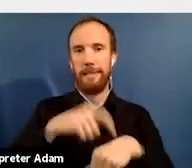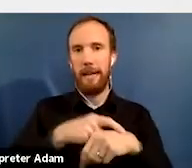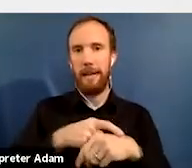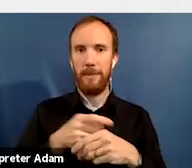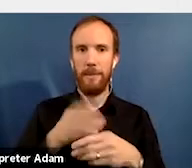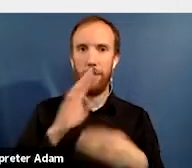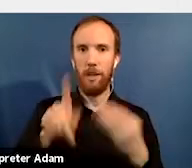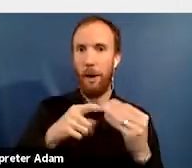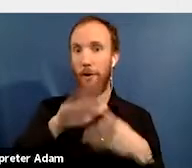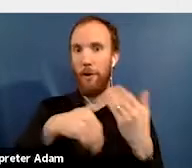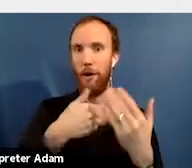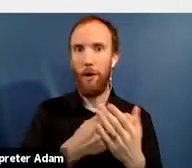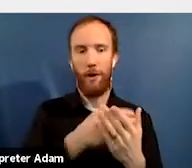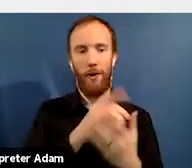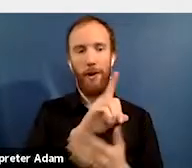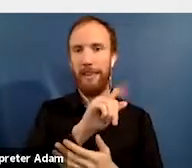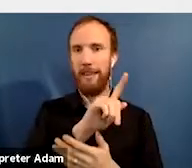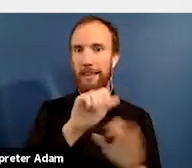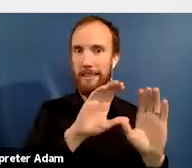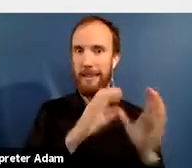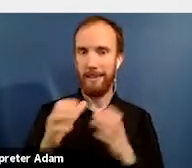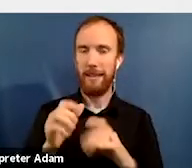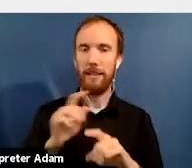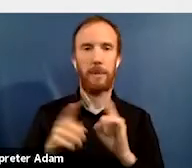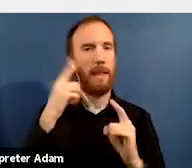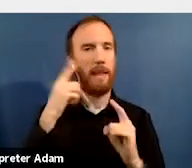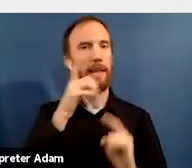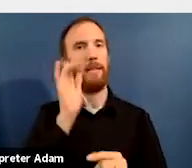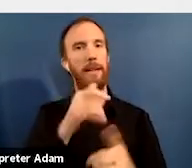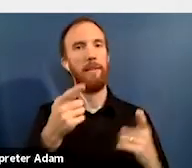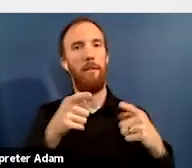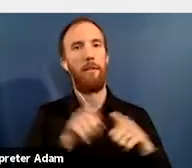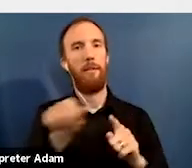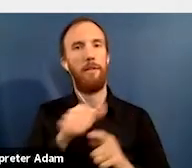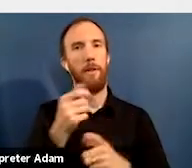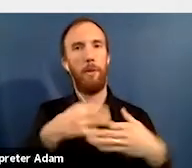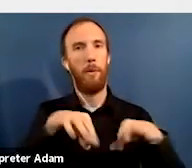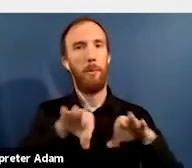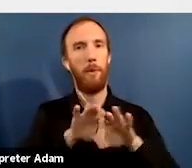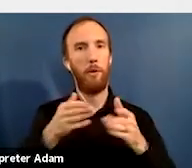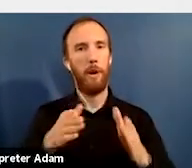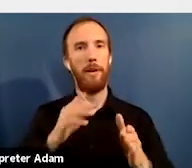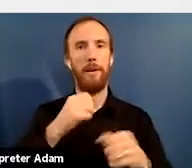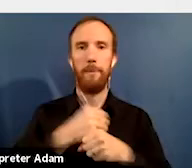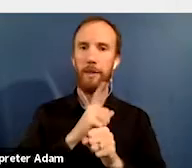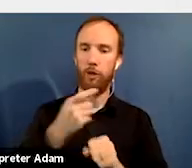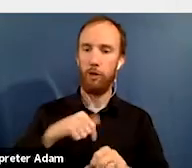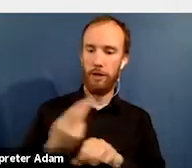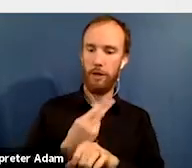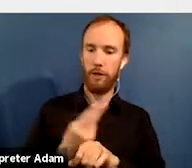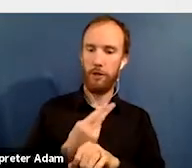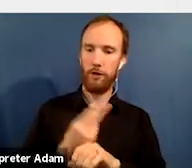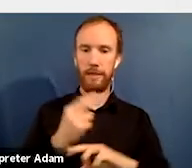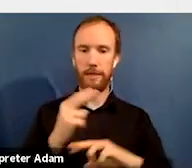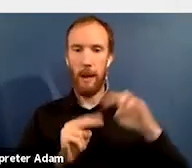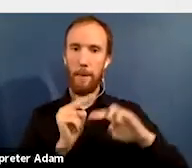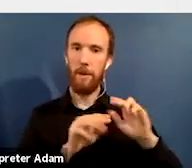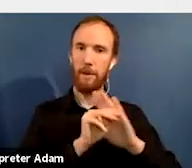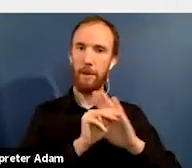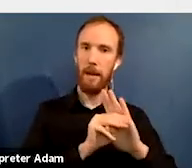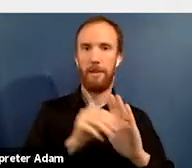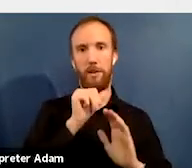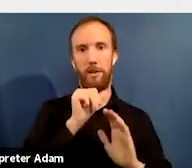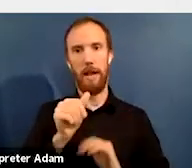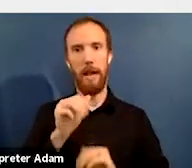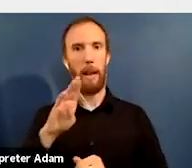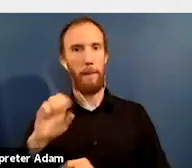sets aspect of it, but I do think that's also a very important way of making sure that we are building models that are not biased.